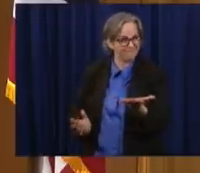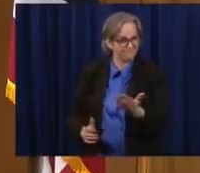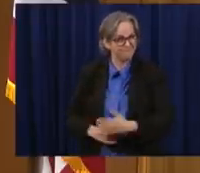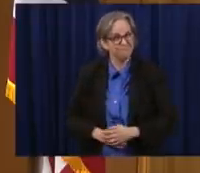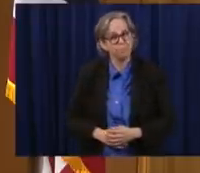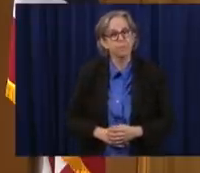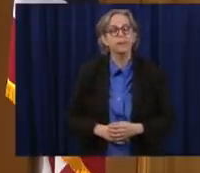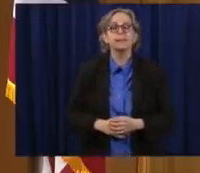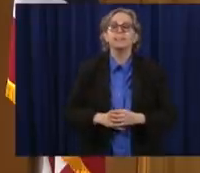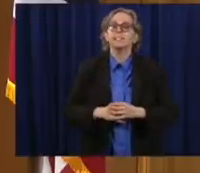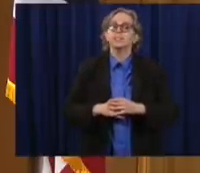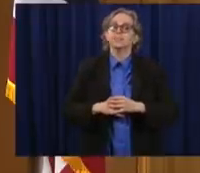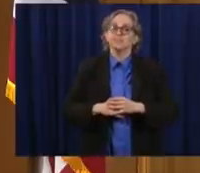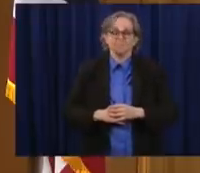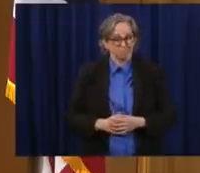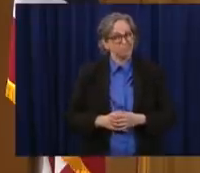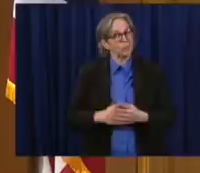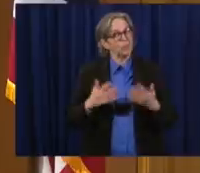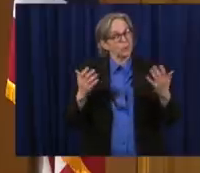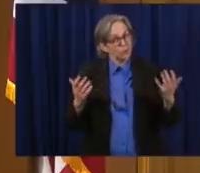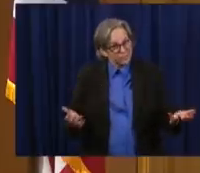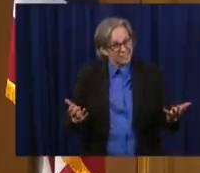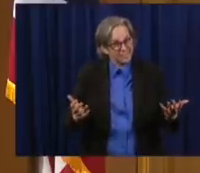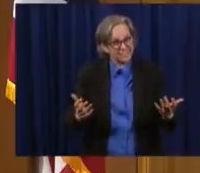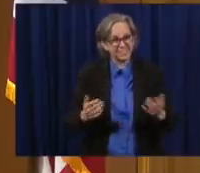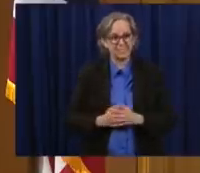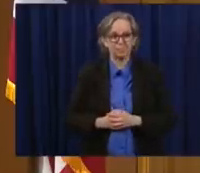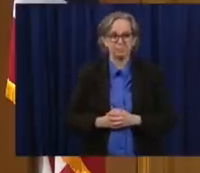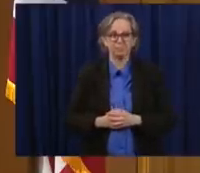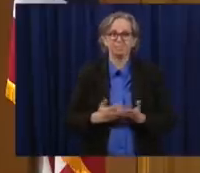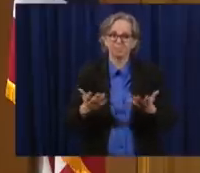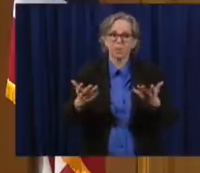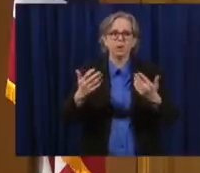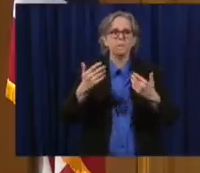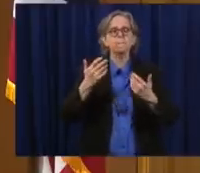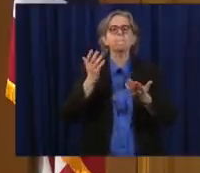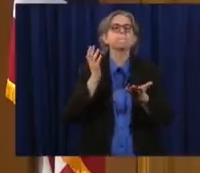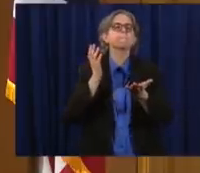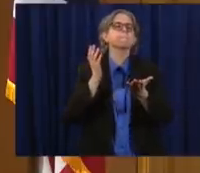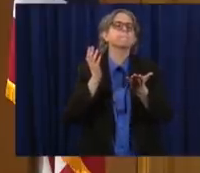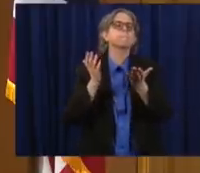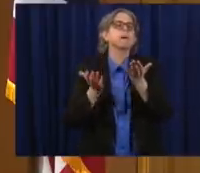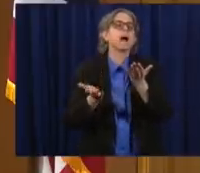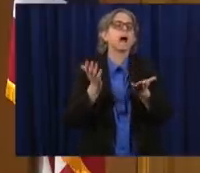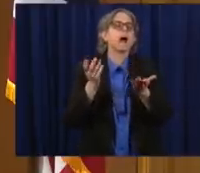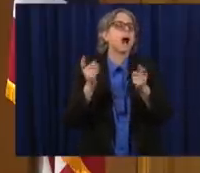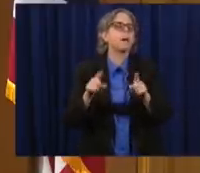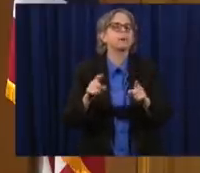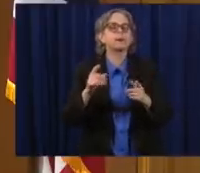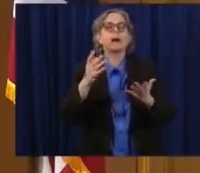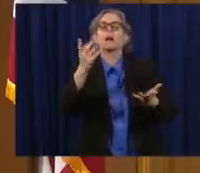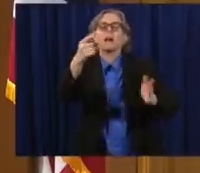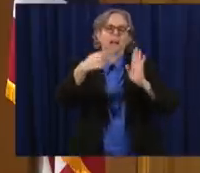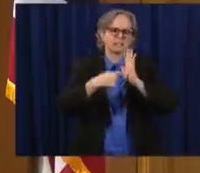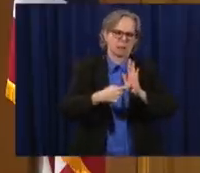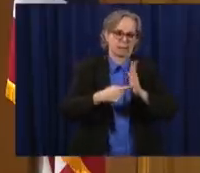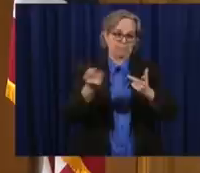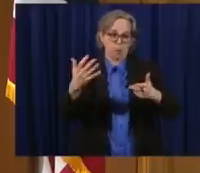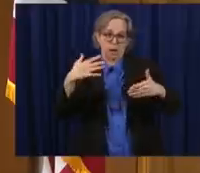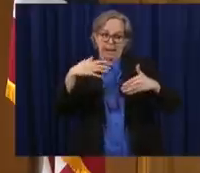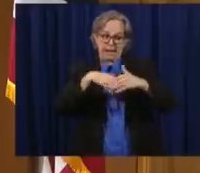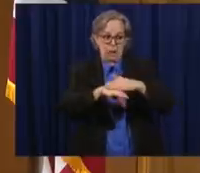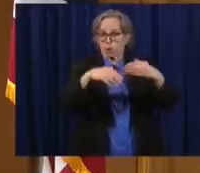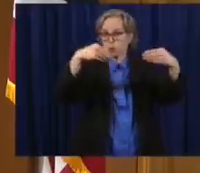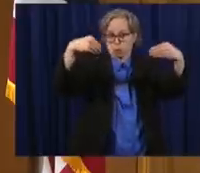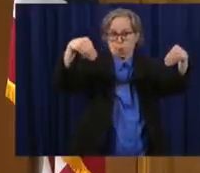So let's talk a little bit about what you might see if you would go into a retail business, or what you would see if